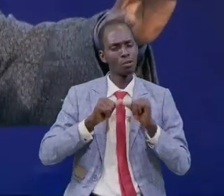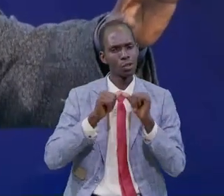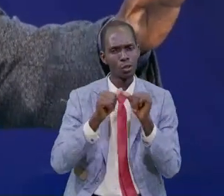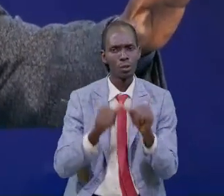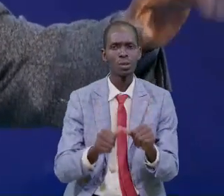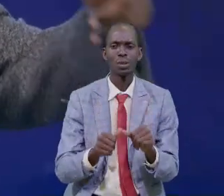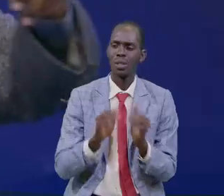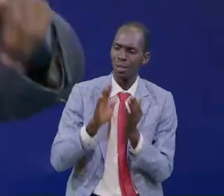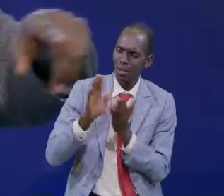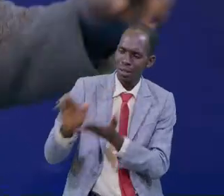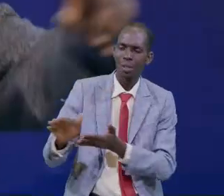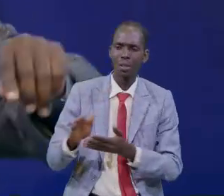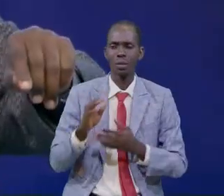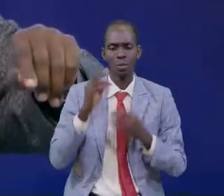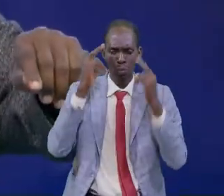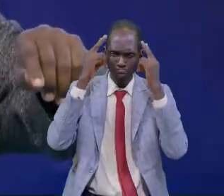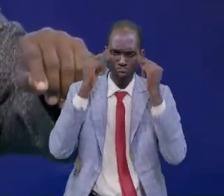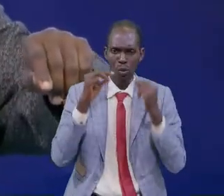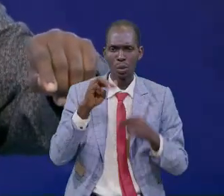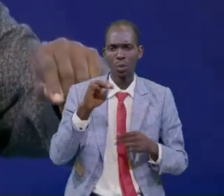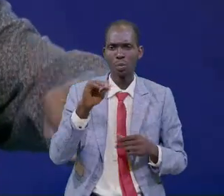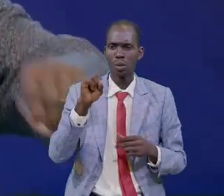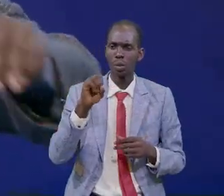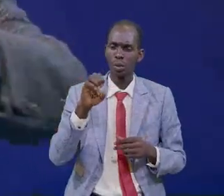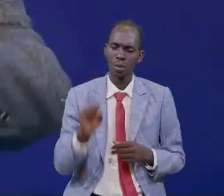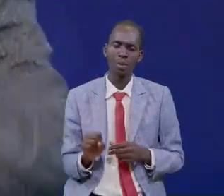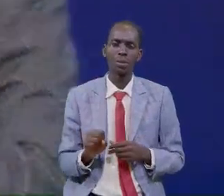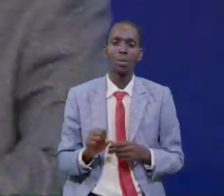alone. God knows about his marriage.